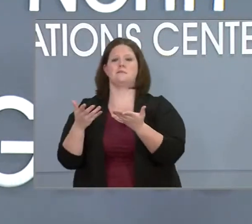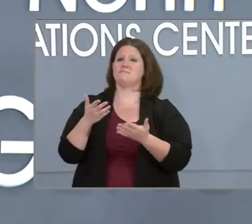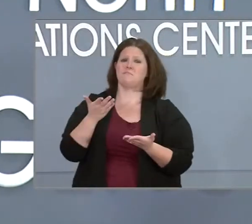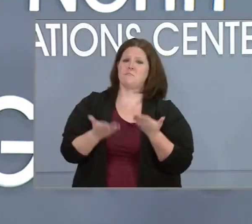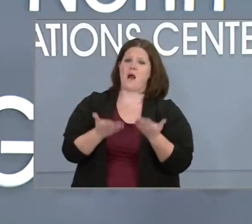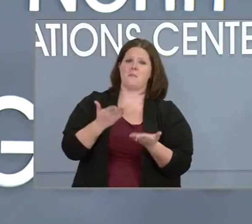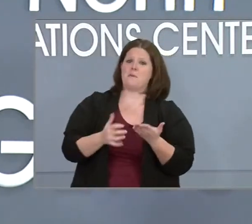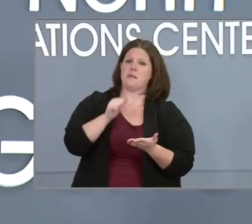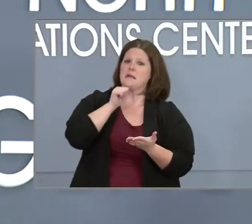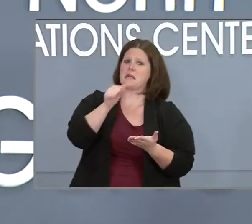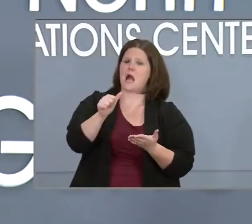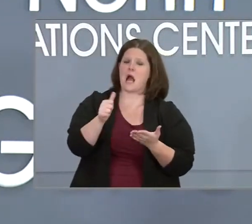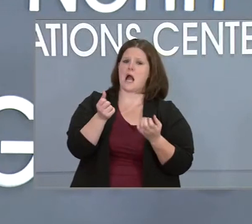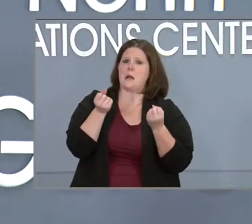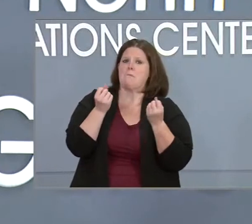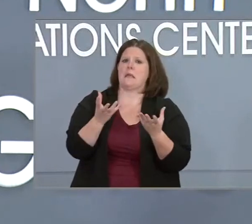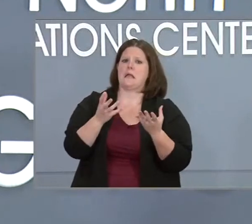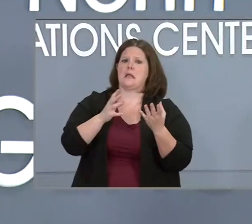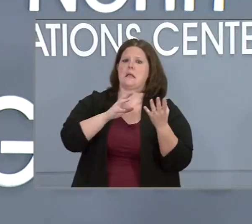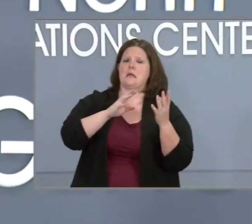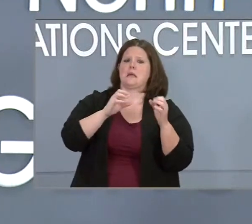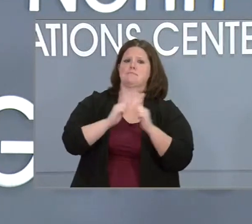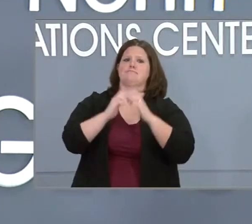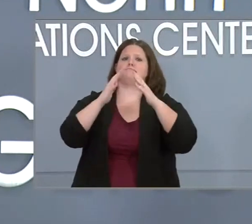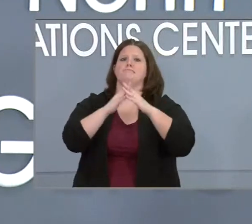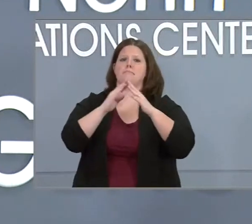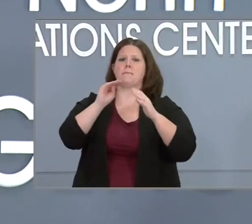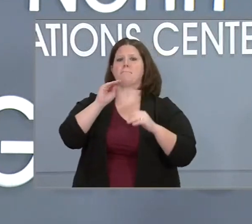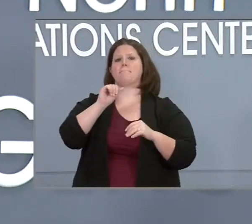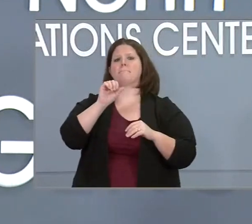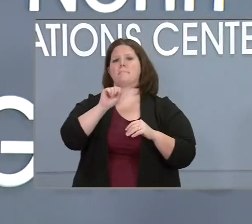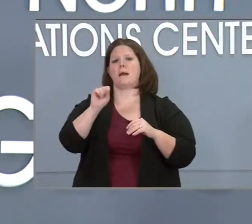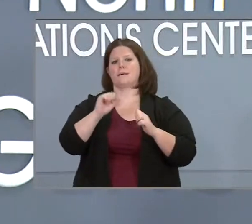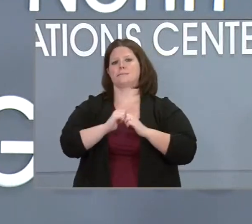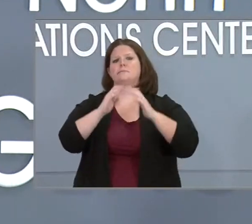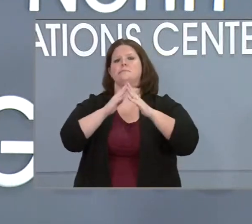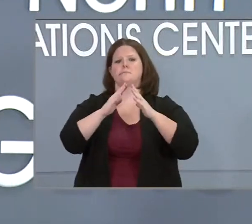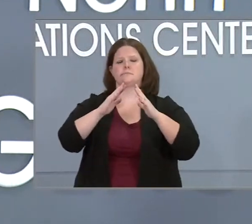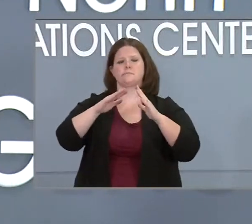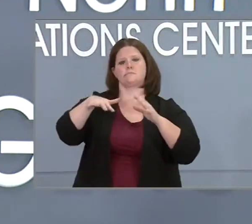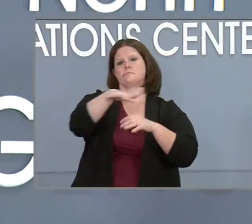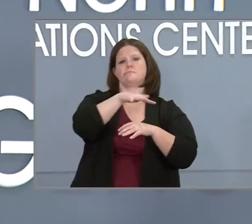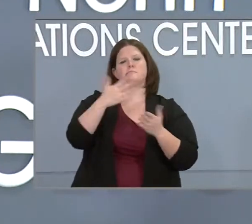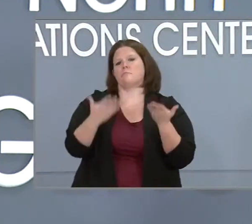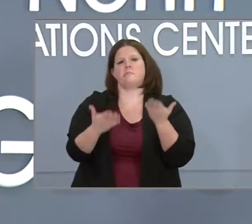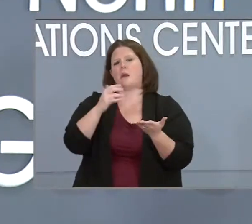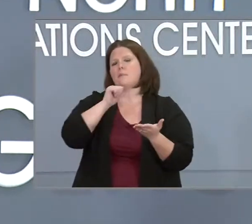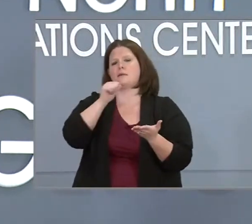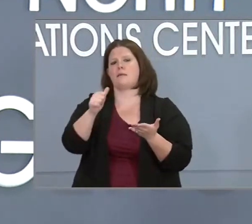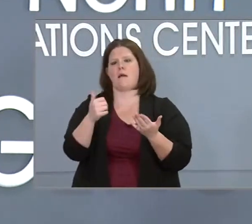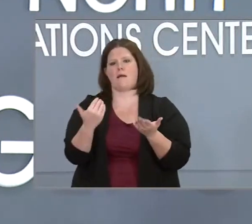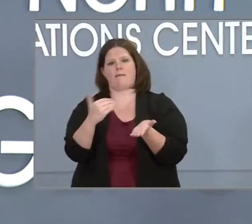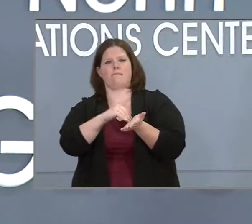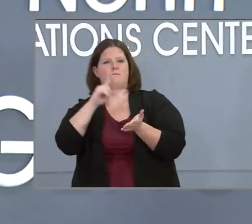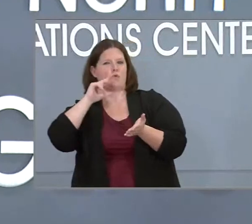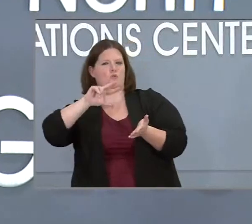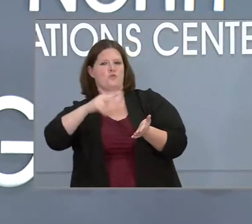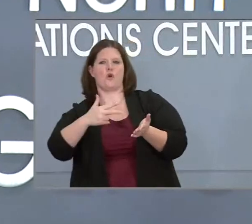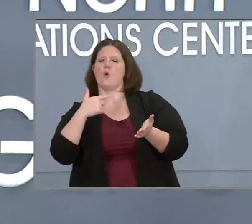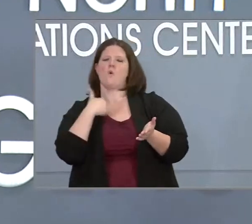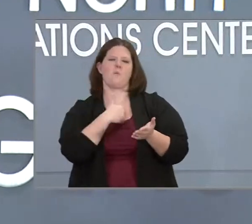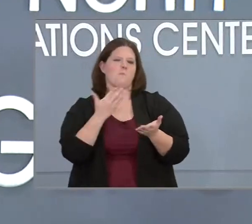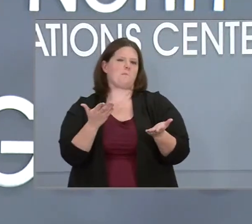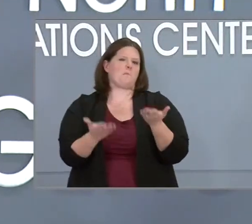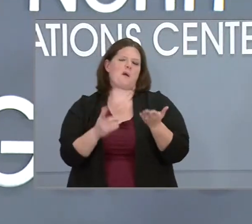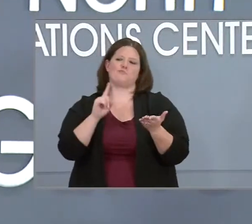won't be many, if any, of those this time. And we're going to be encouraging people to go to our pharmacies